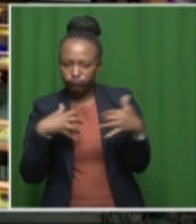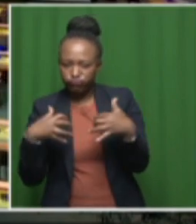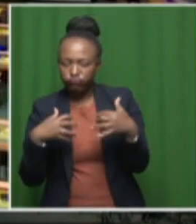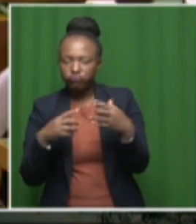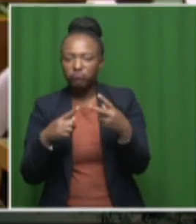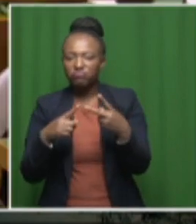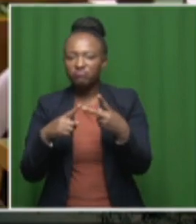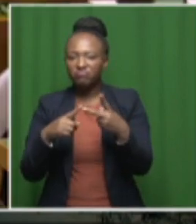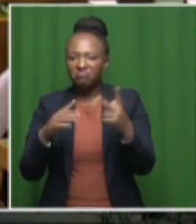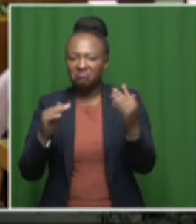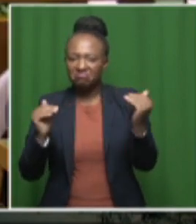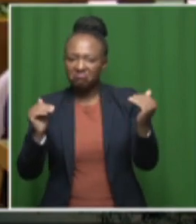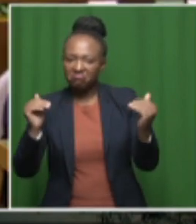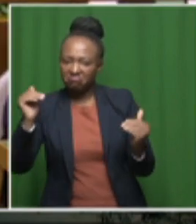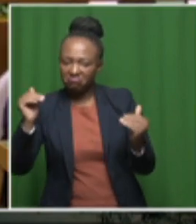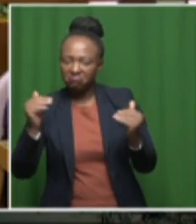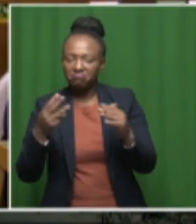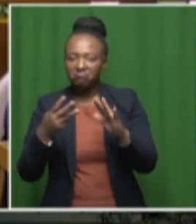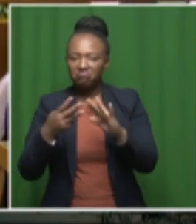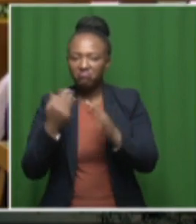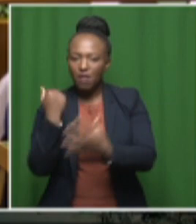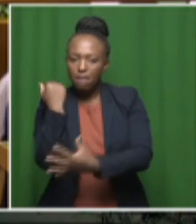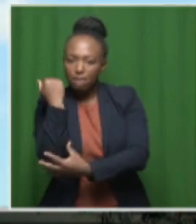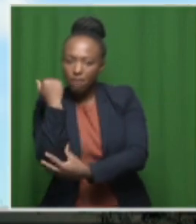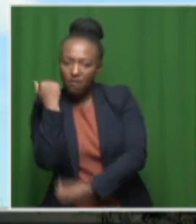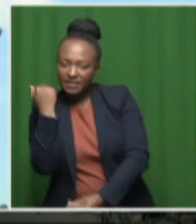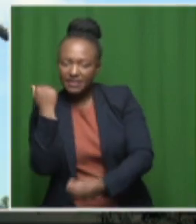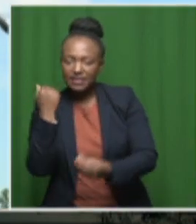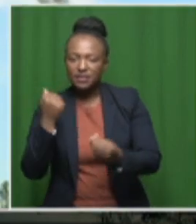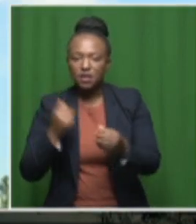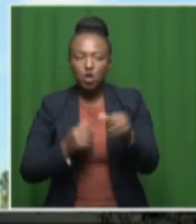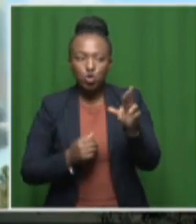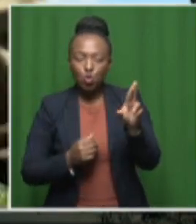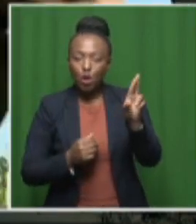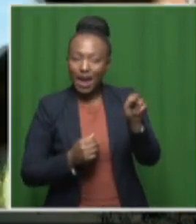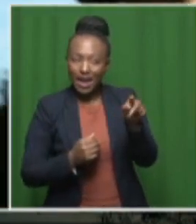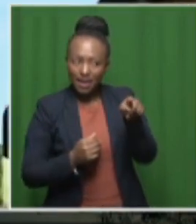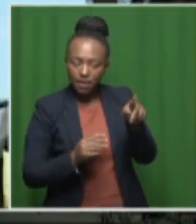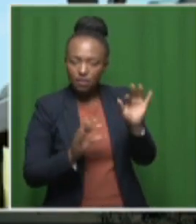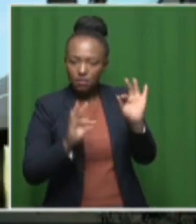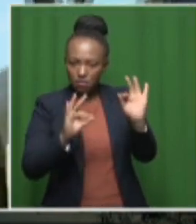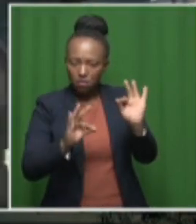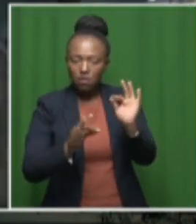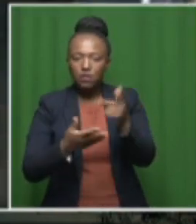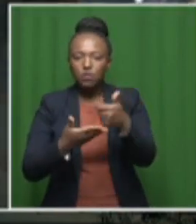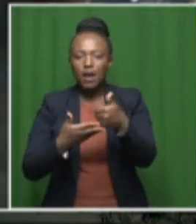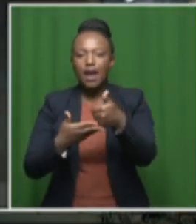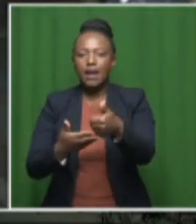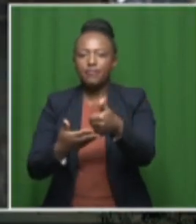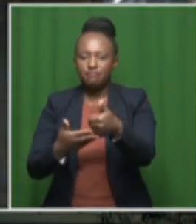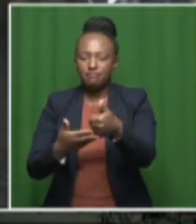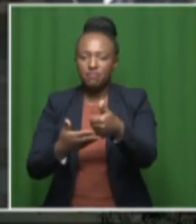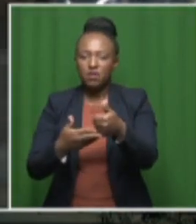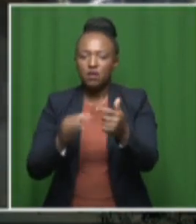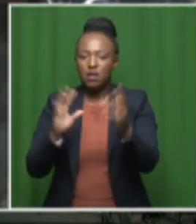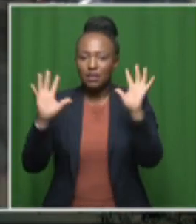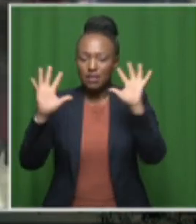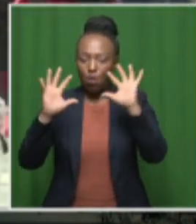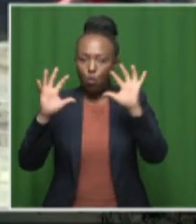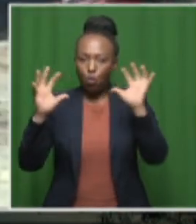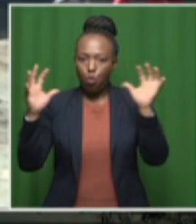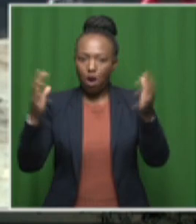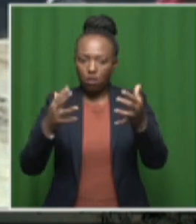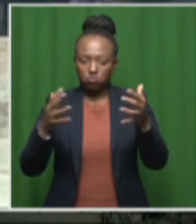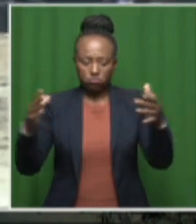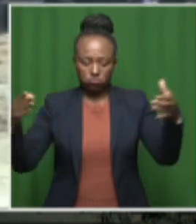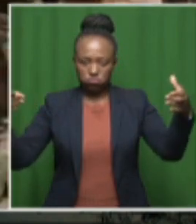of inequalities and poverty, the UN remains relevant because it helps bring together the best of the world to be able